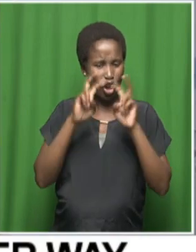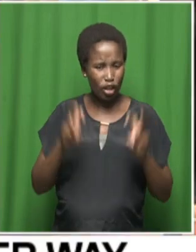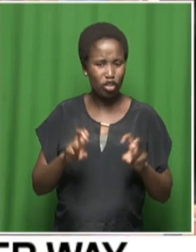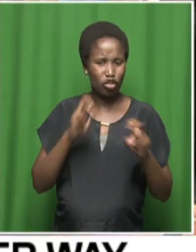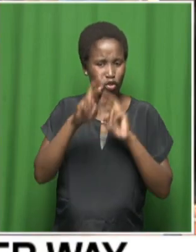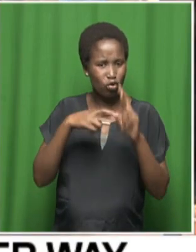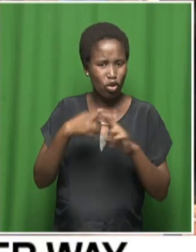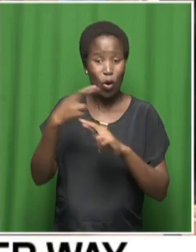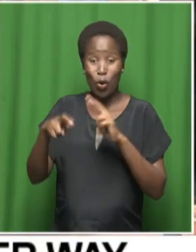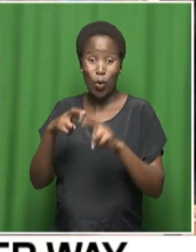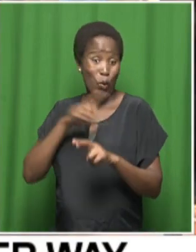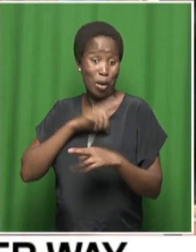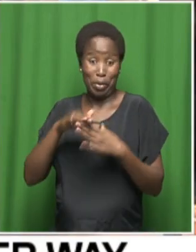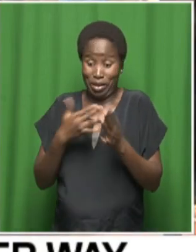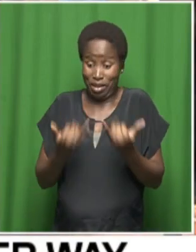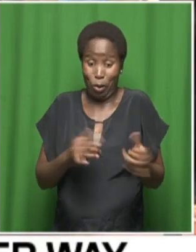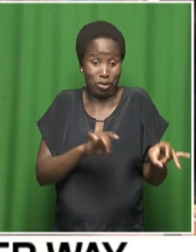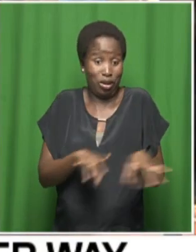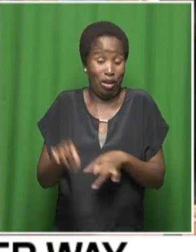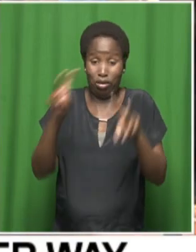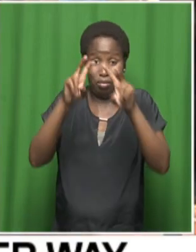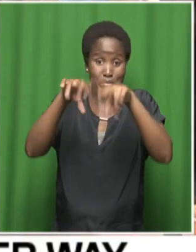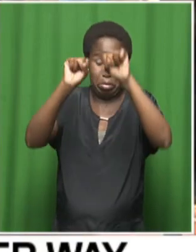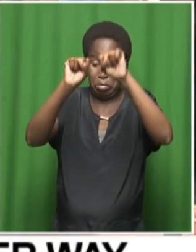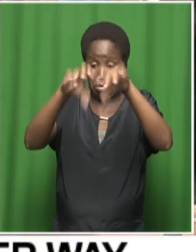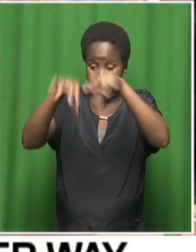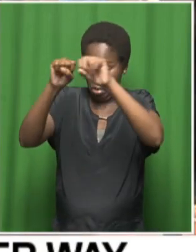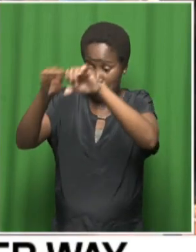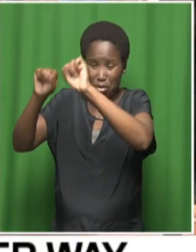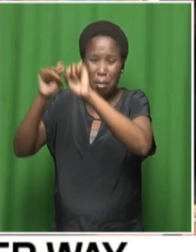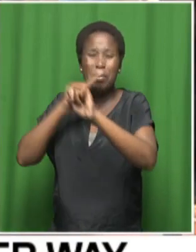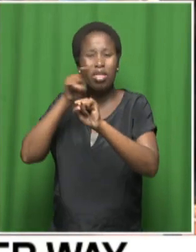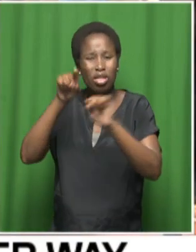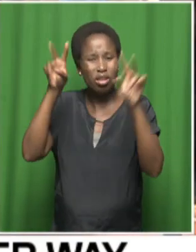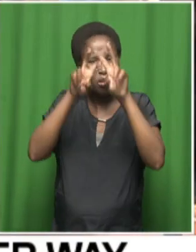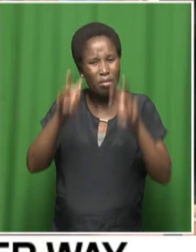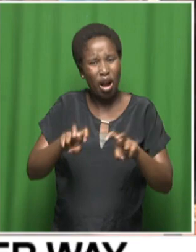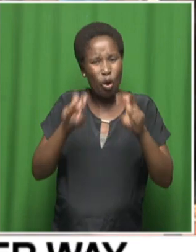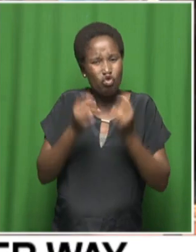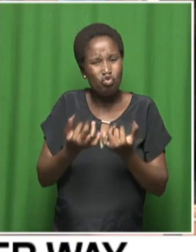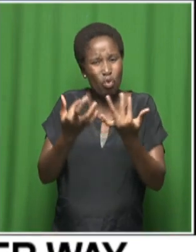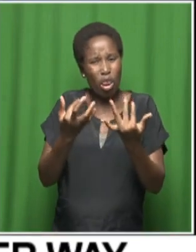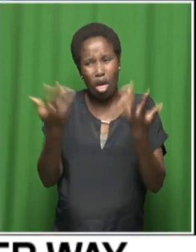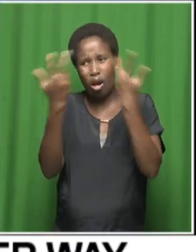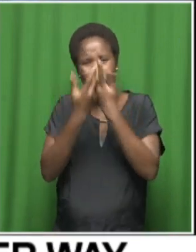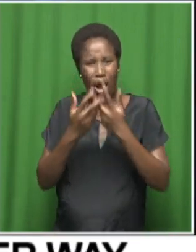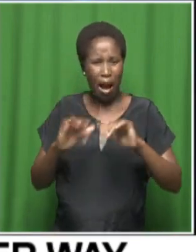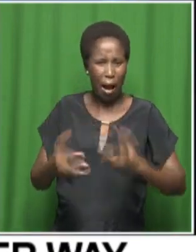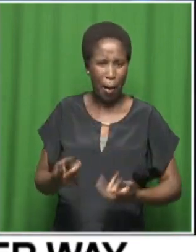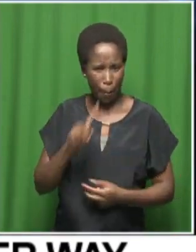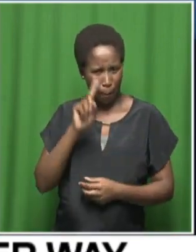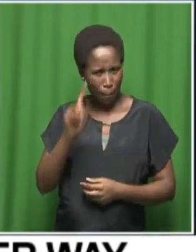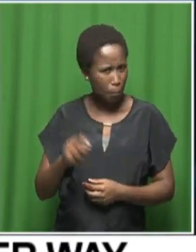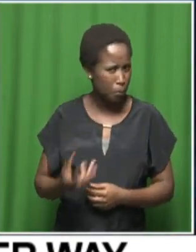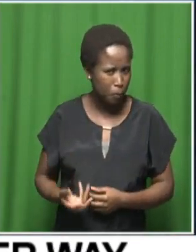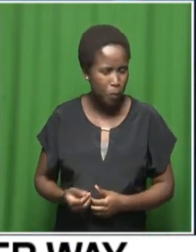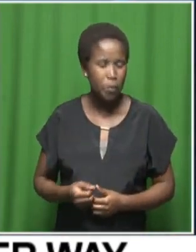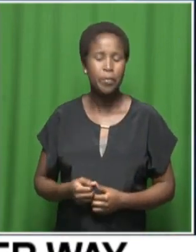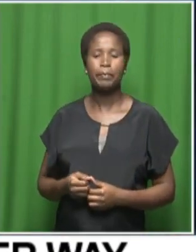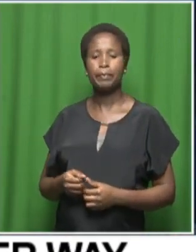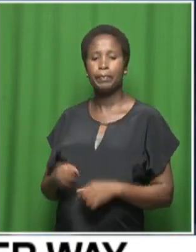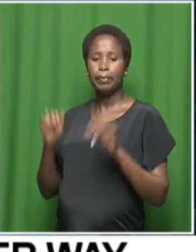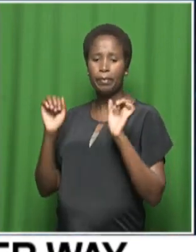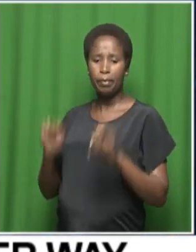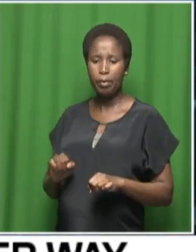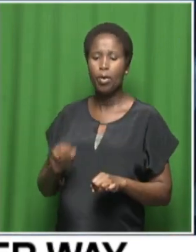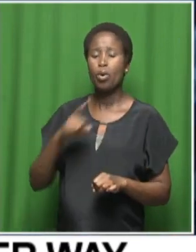our lights on. So how do you power green hydrogen? Precisely because we are battling to have our